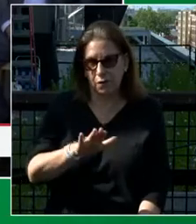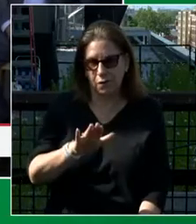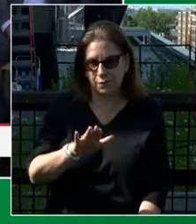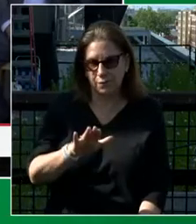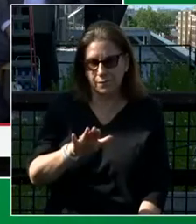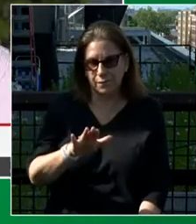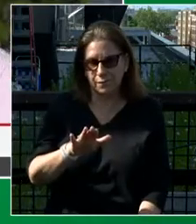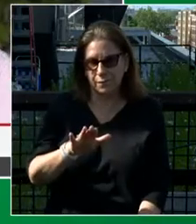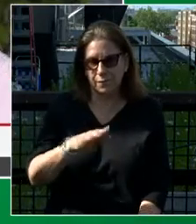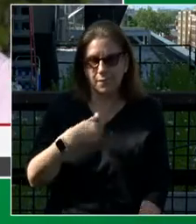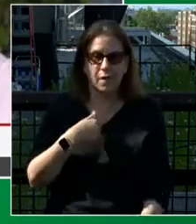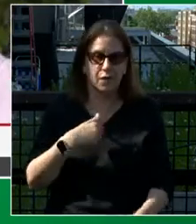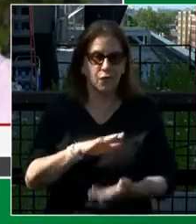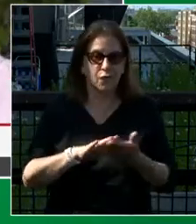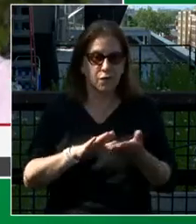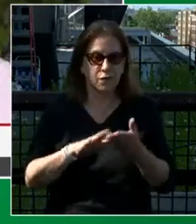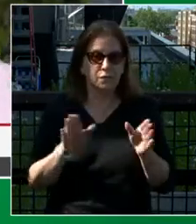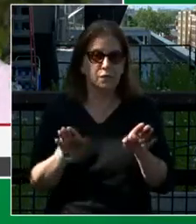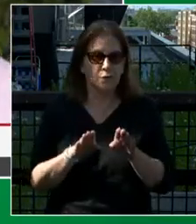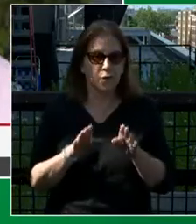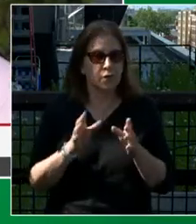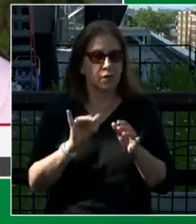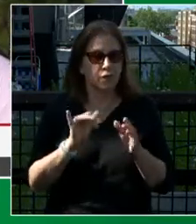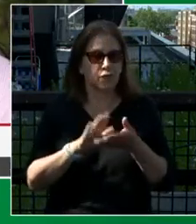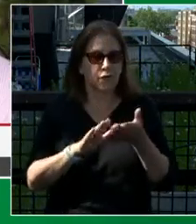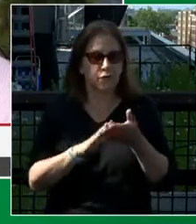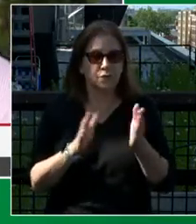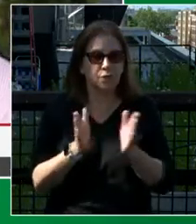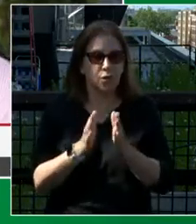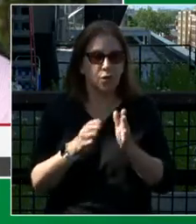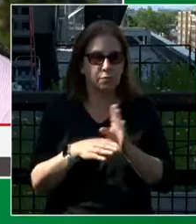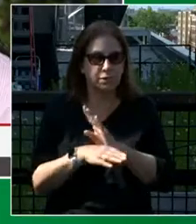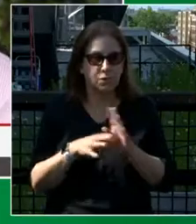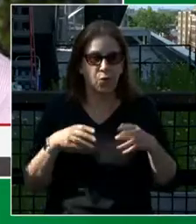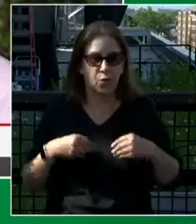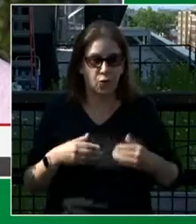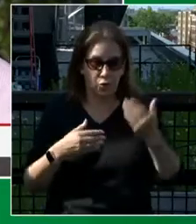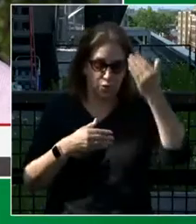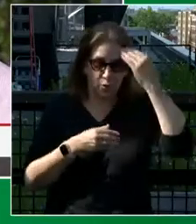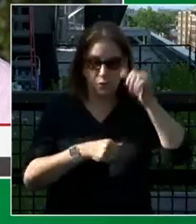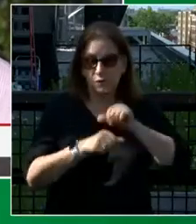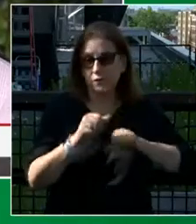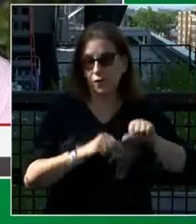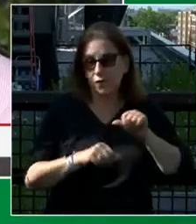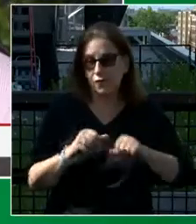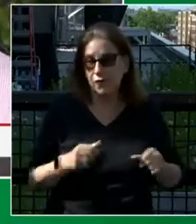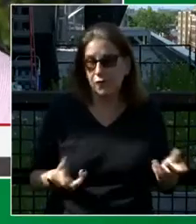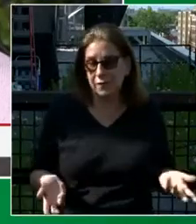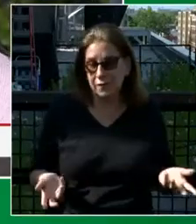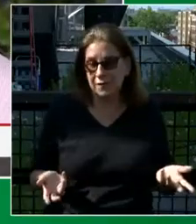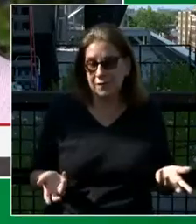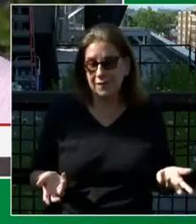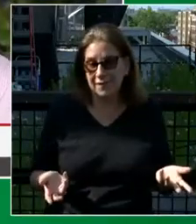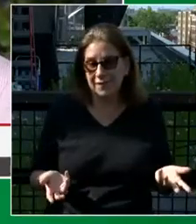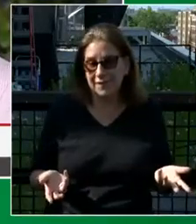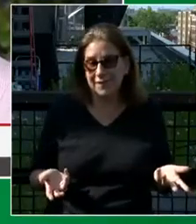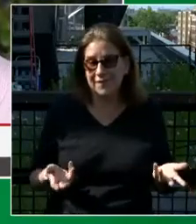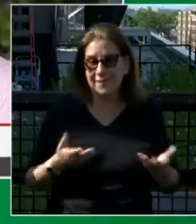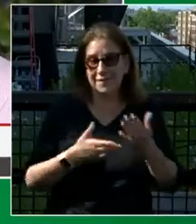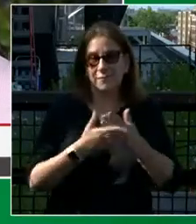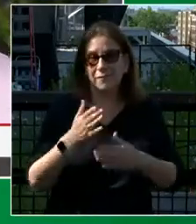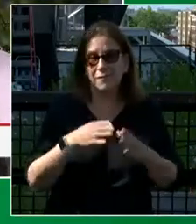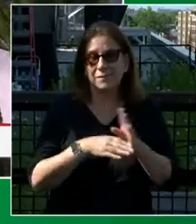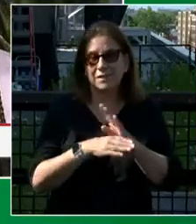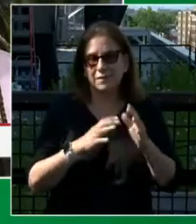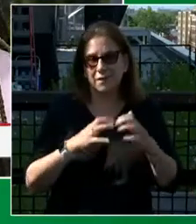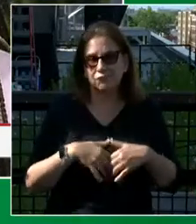and other business owners that will be out of business or that are already out of business. I think that what we're finding